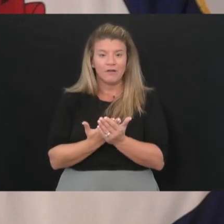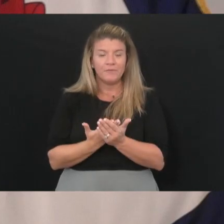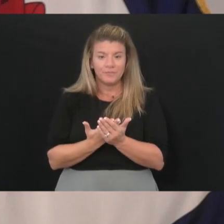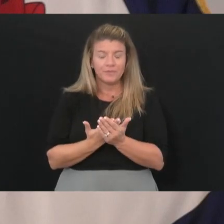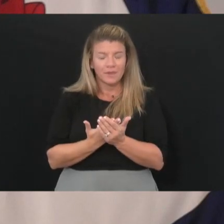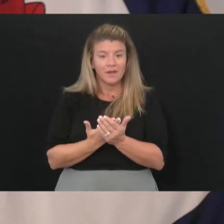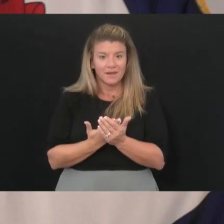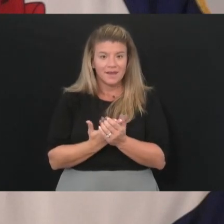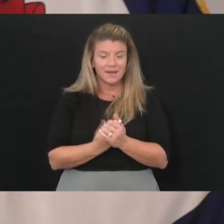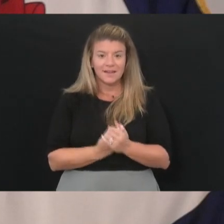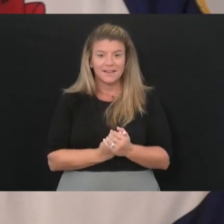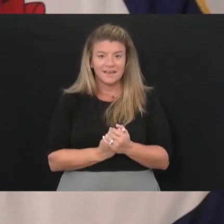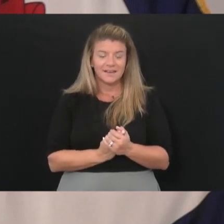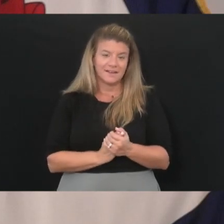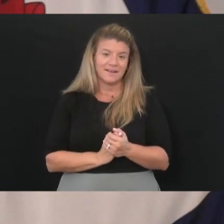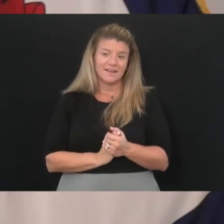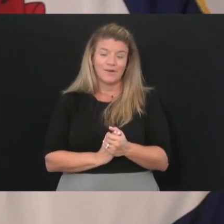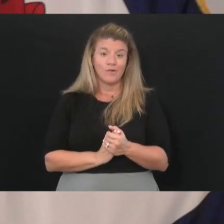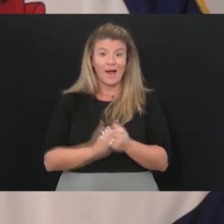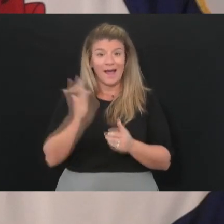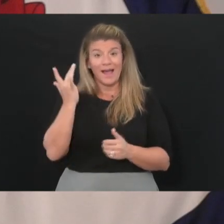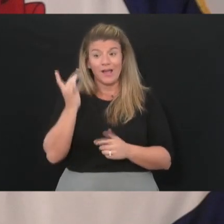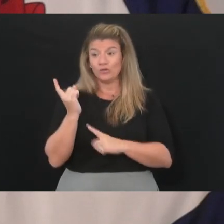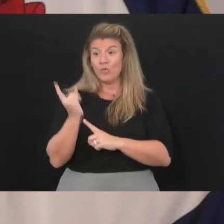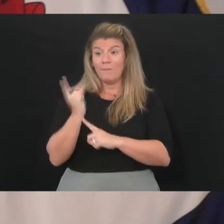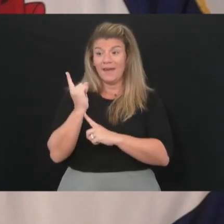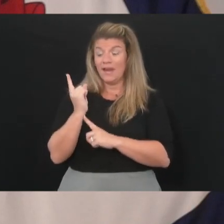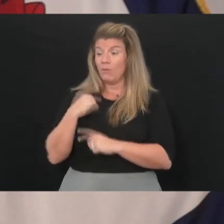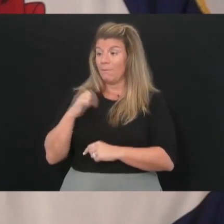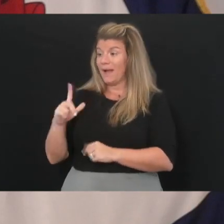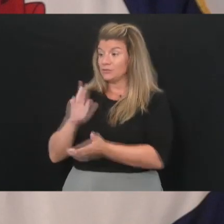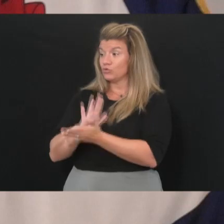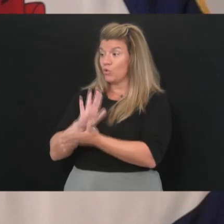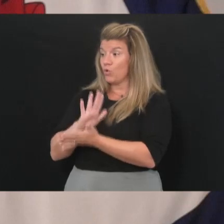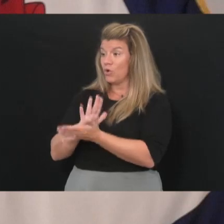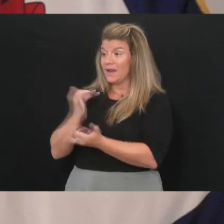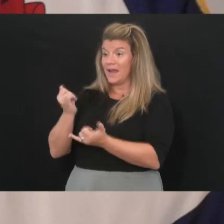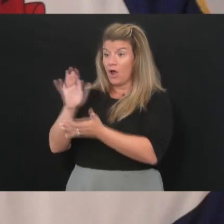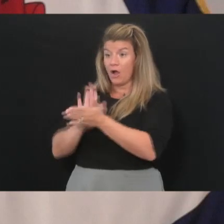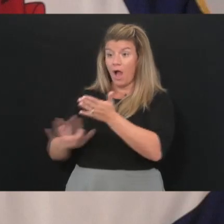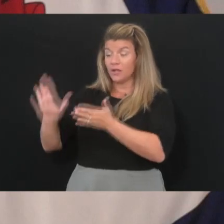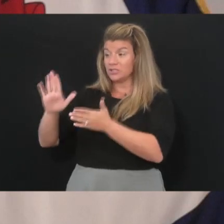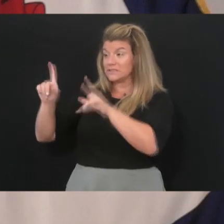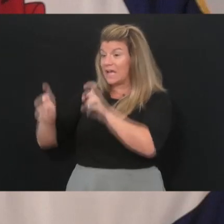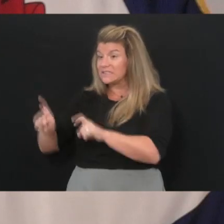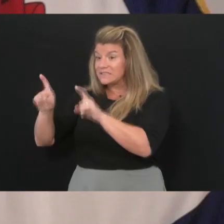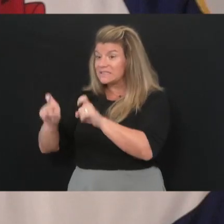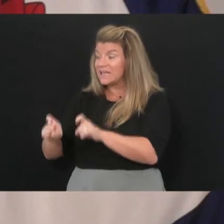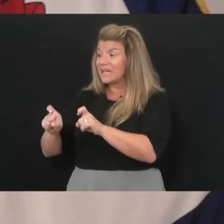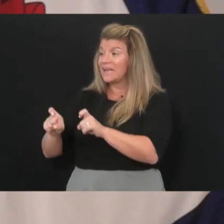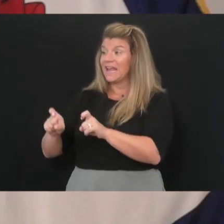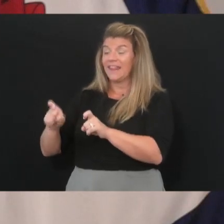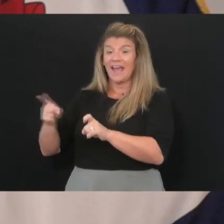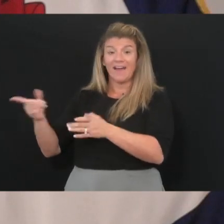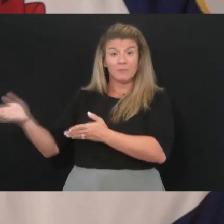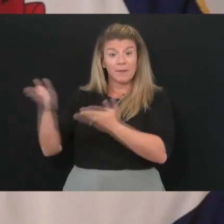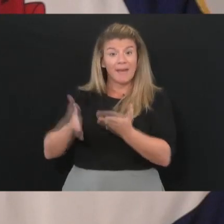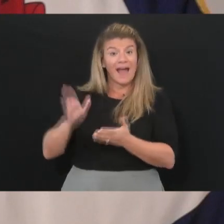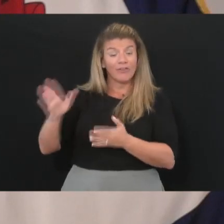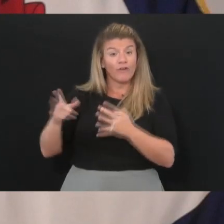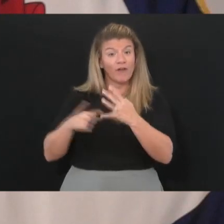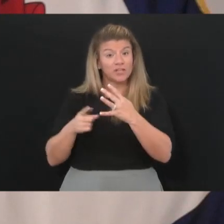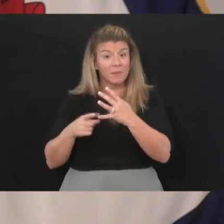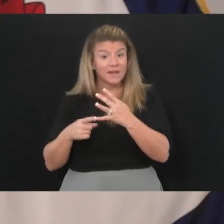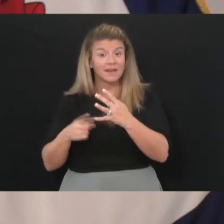minute we're completely going back to school at XYZ College, and the next minute, we're bringing freshmen back and